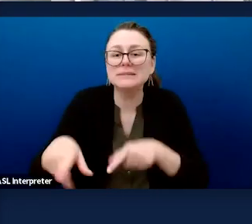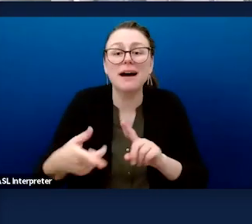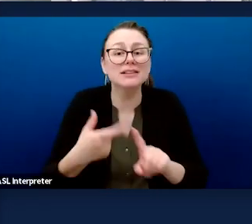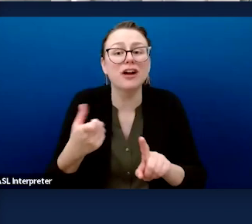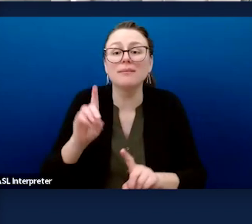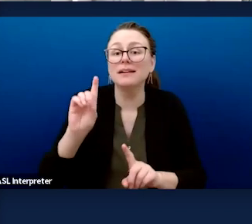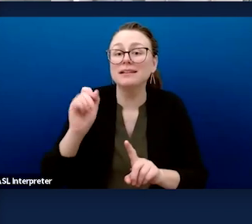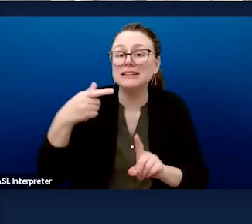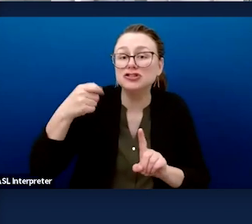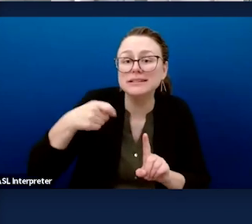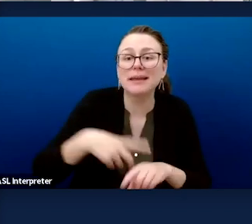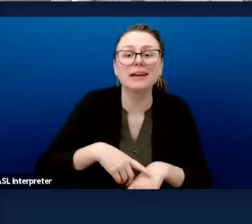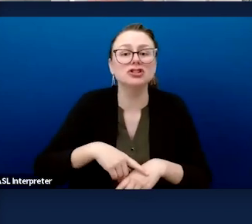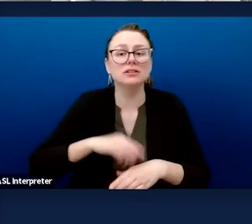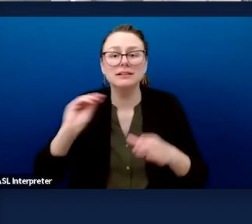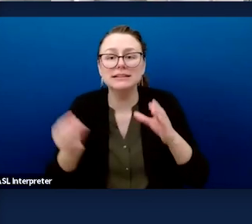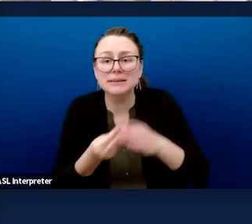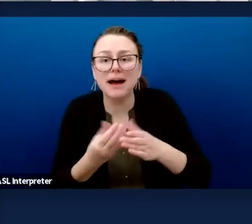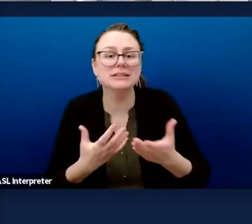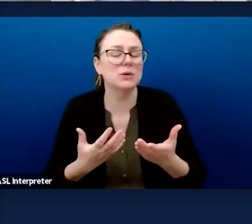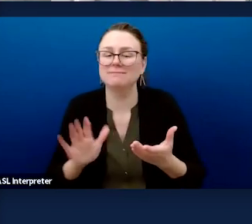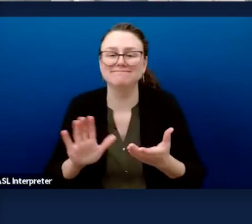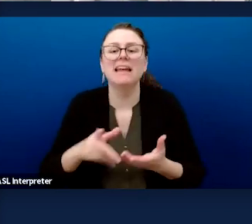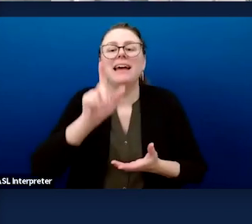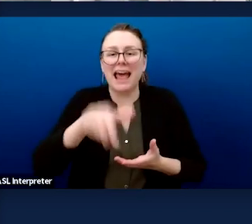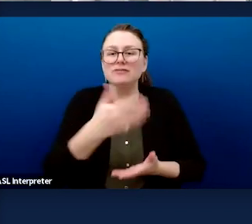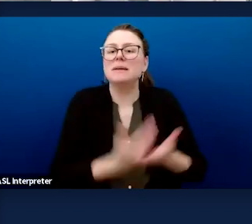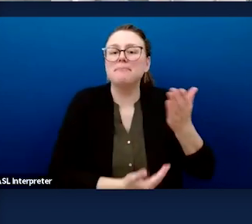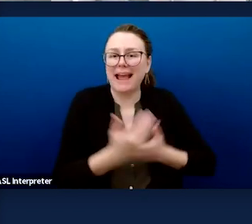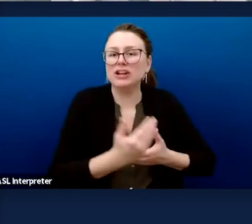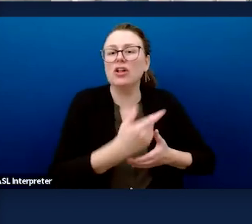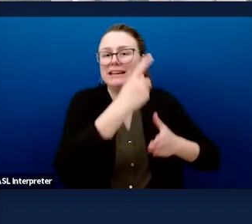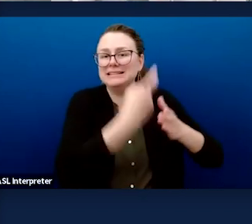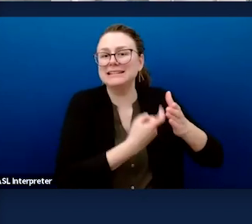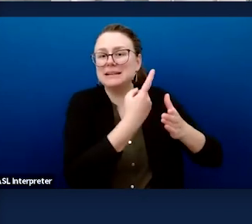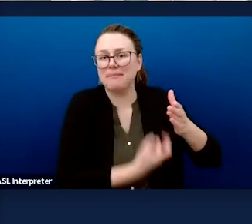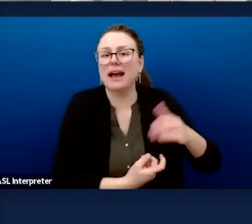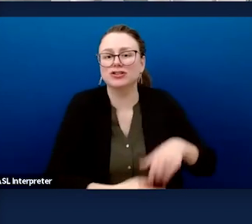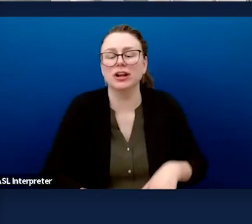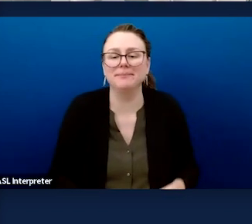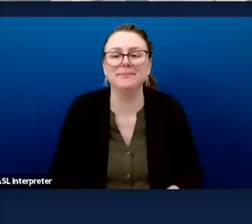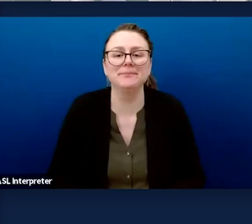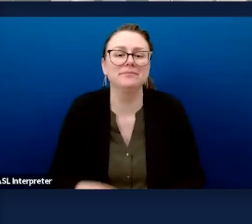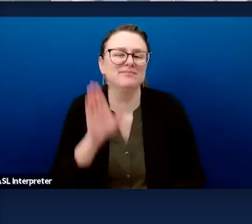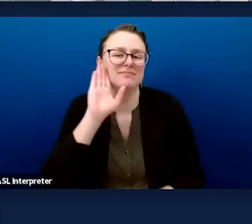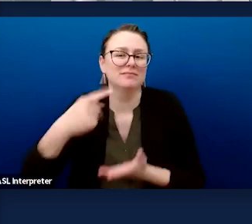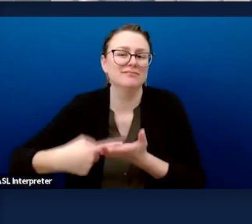digital stimulation, and we'll rely more on that manual disimpaction. But we'll talk more about that in the later slides. Just